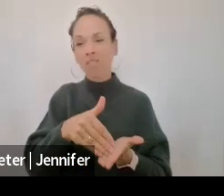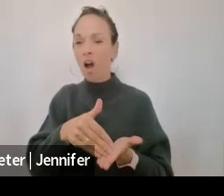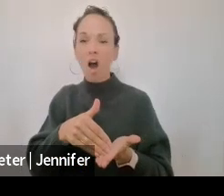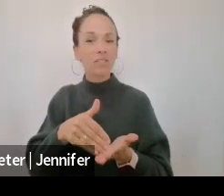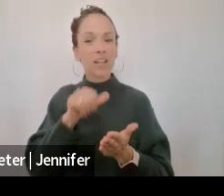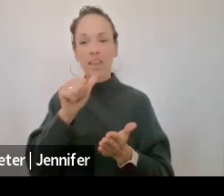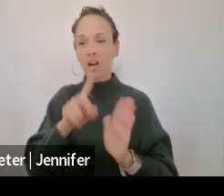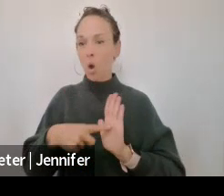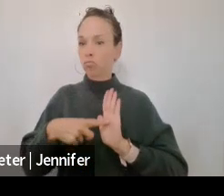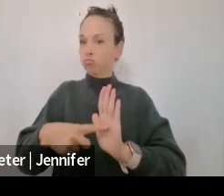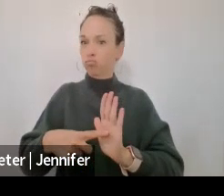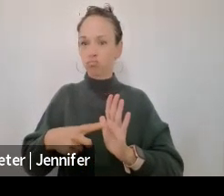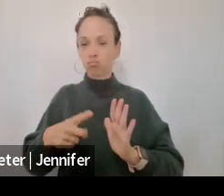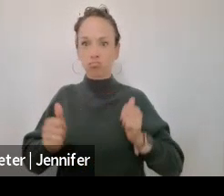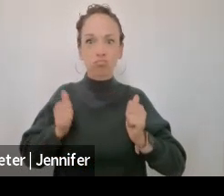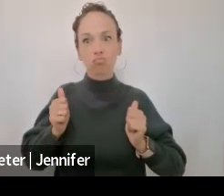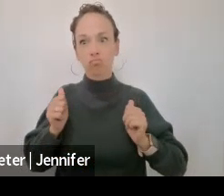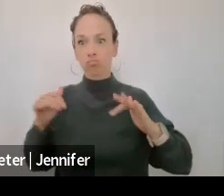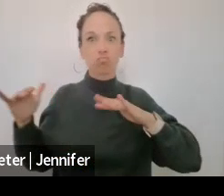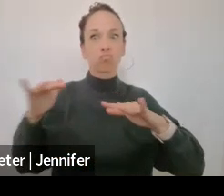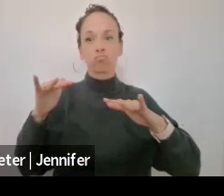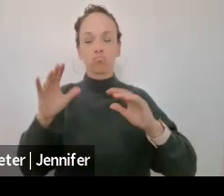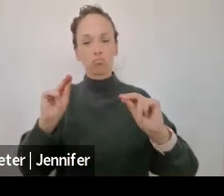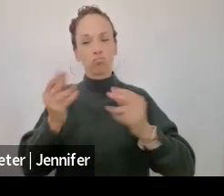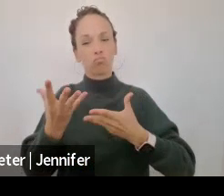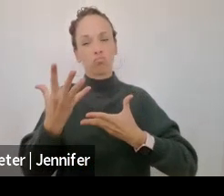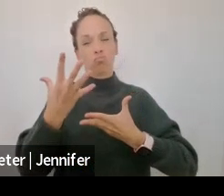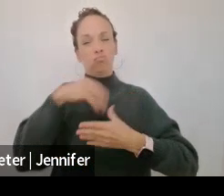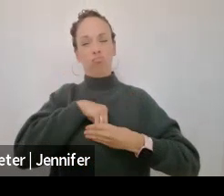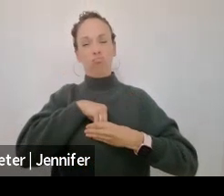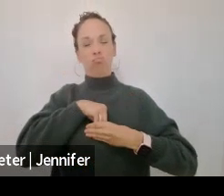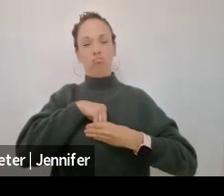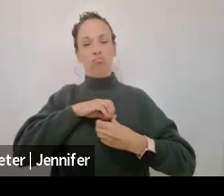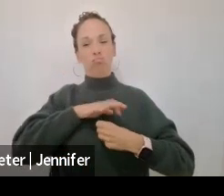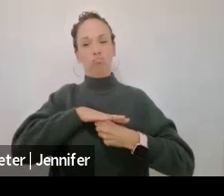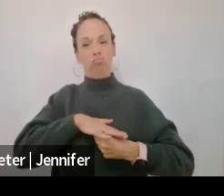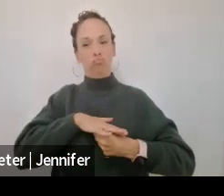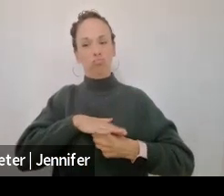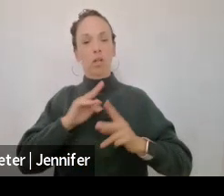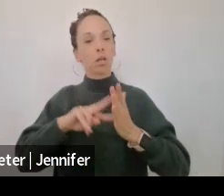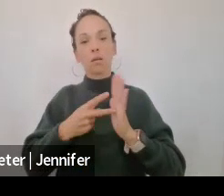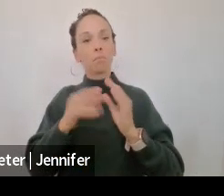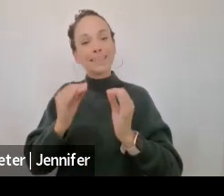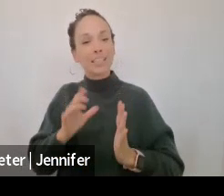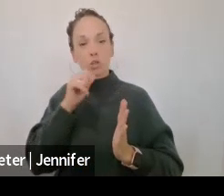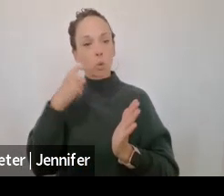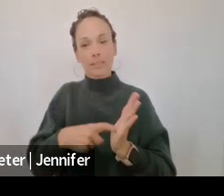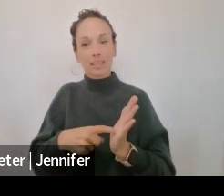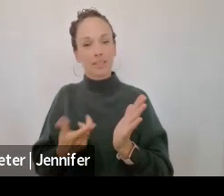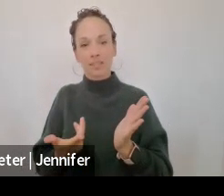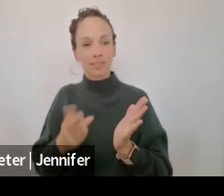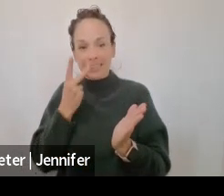outward expression of these concerns, and as such, they tend to go unnoticed by staff. So in